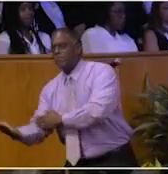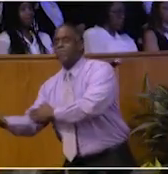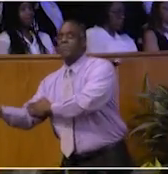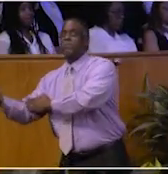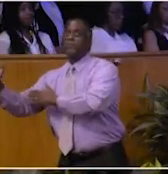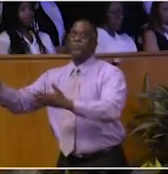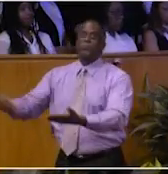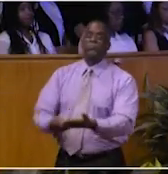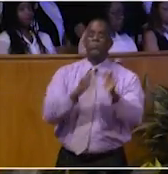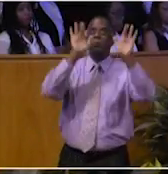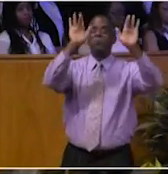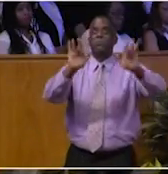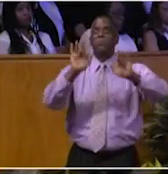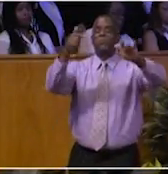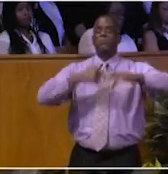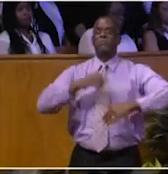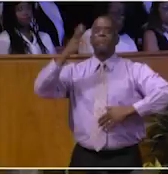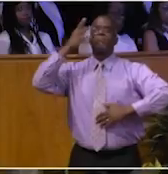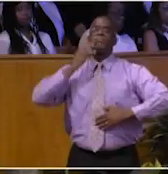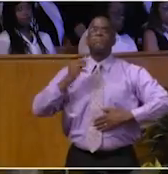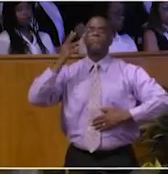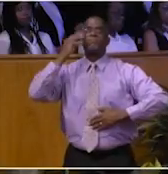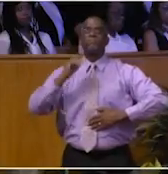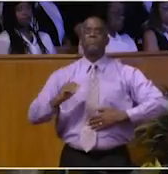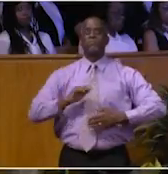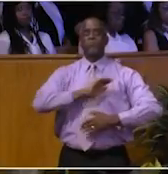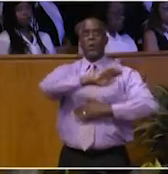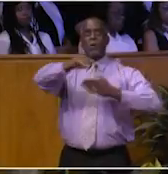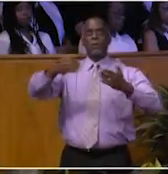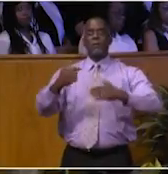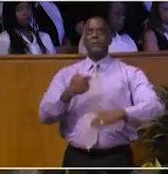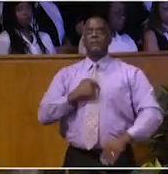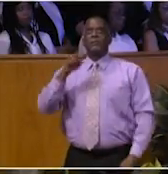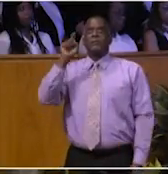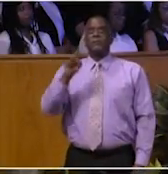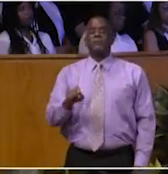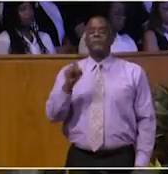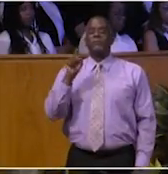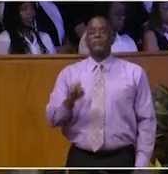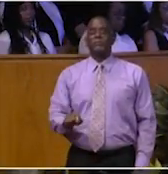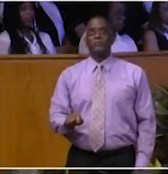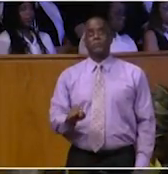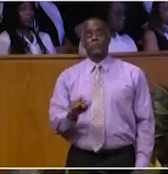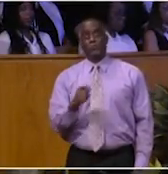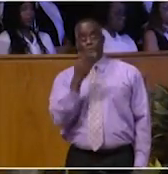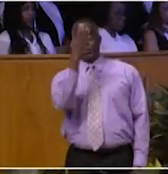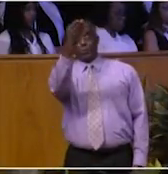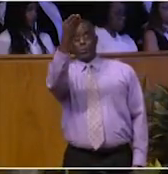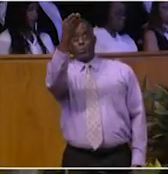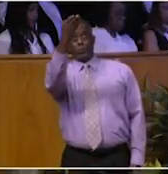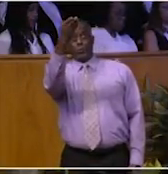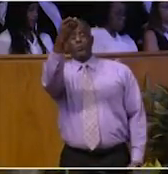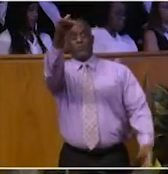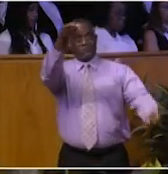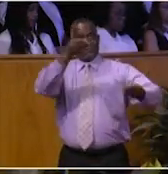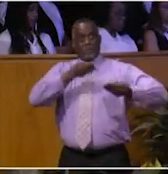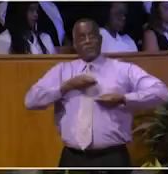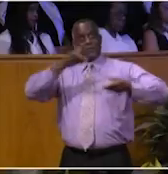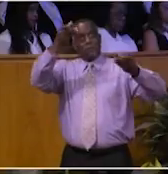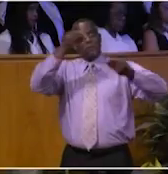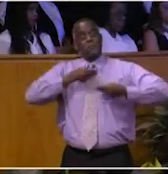new mercies I see. All I have needed, thy hand has